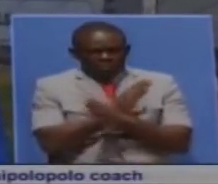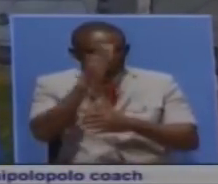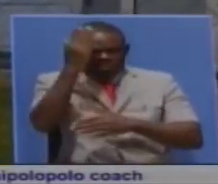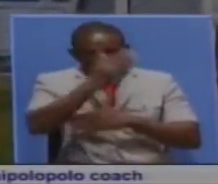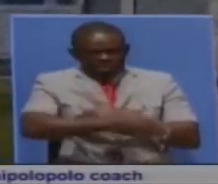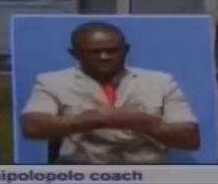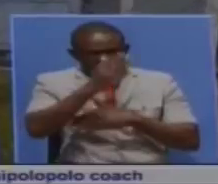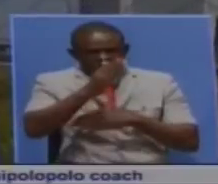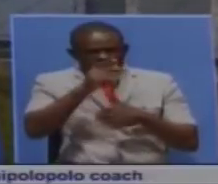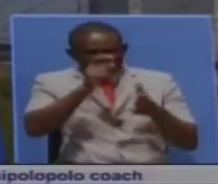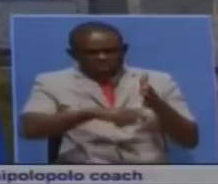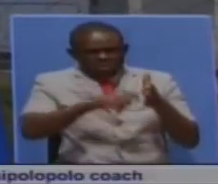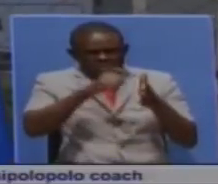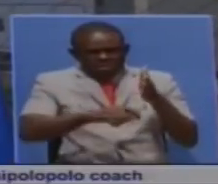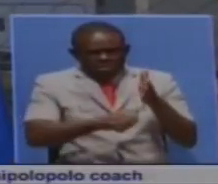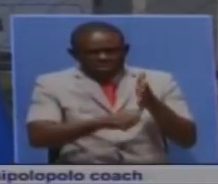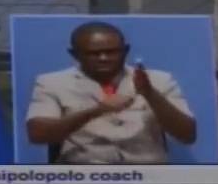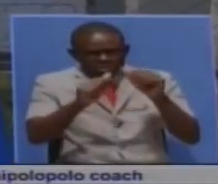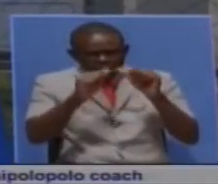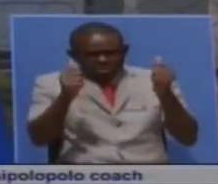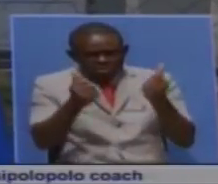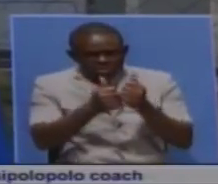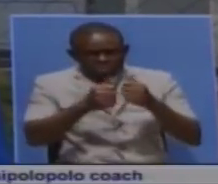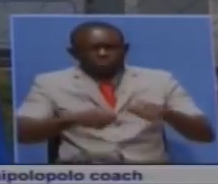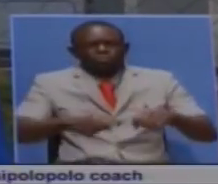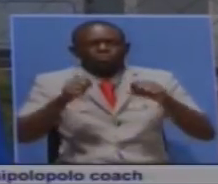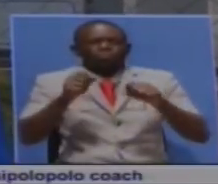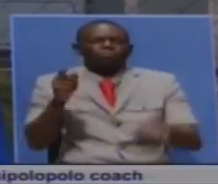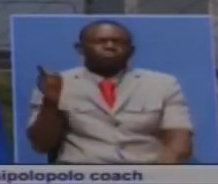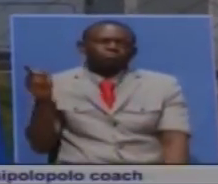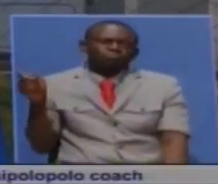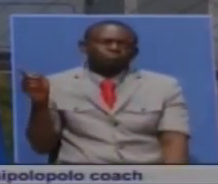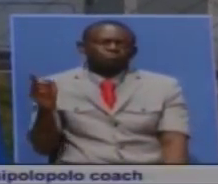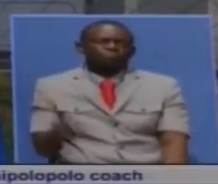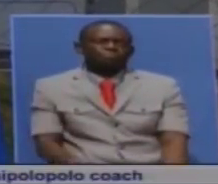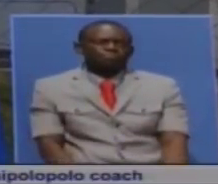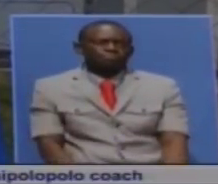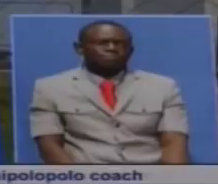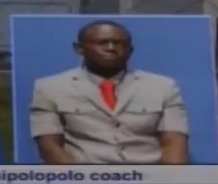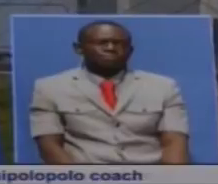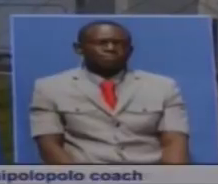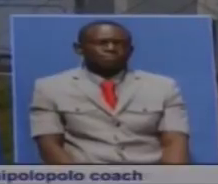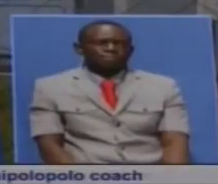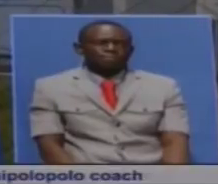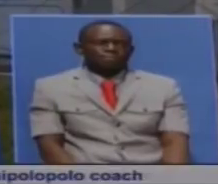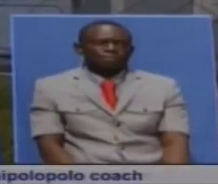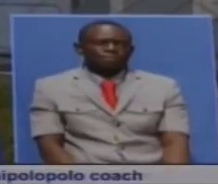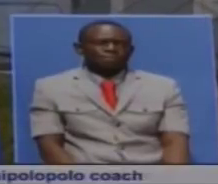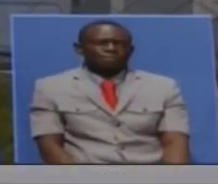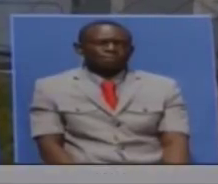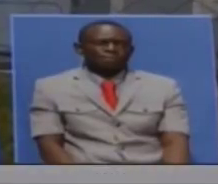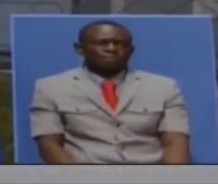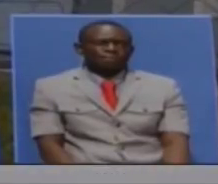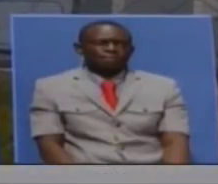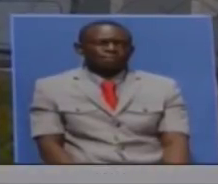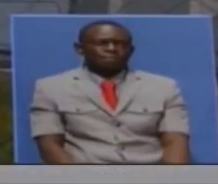Agents Association. Well, at the end of the day, if coupled with the service that they will be offering, which